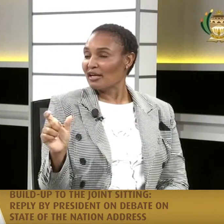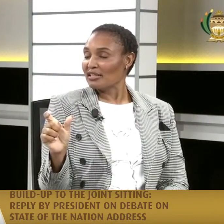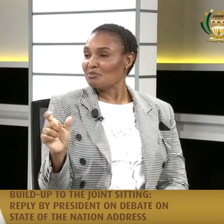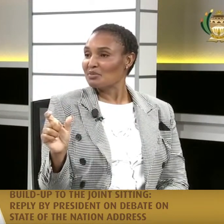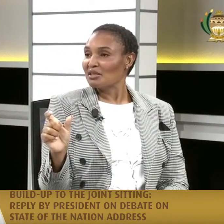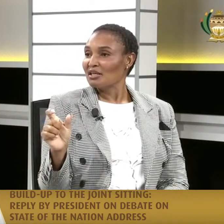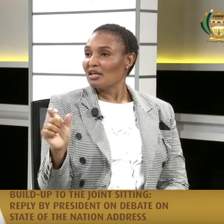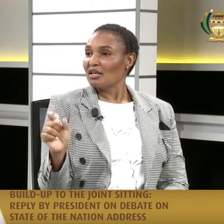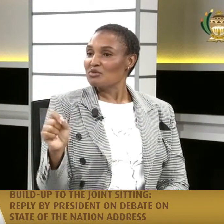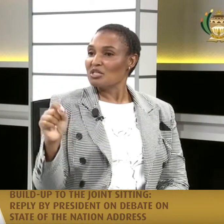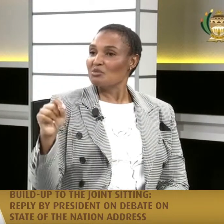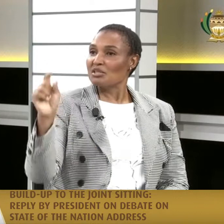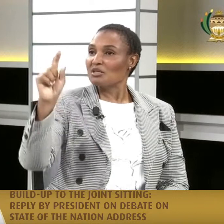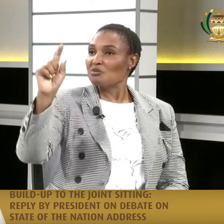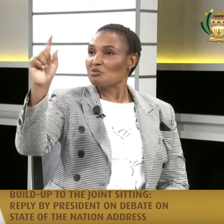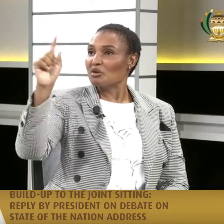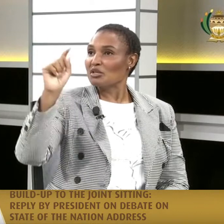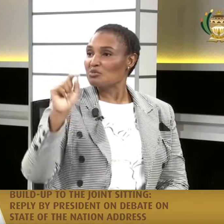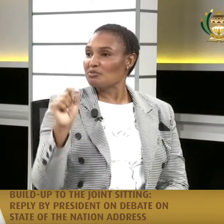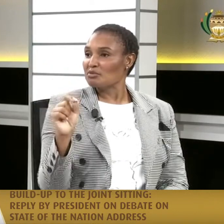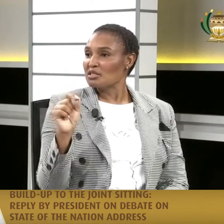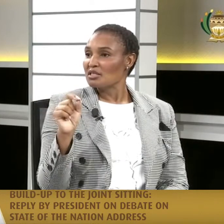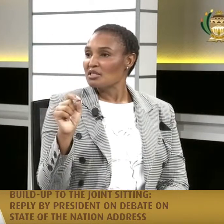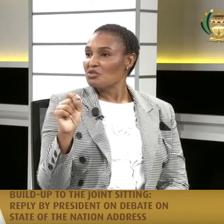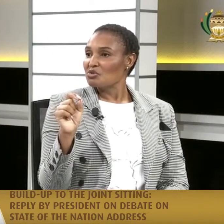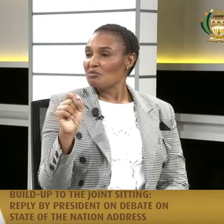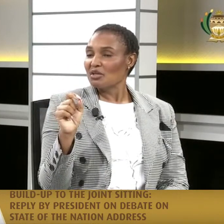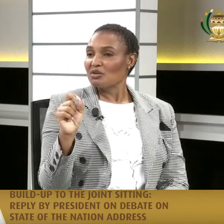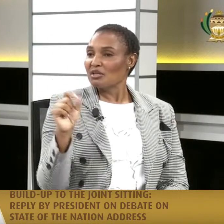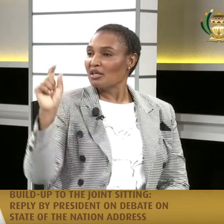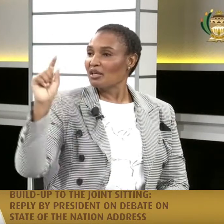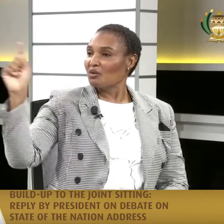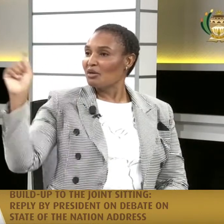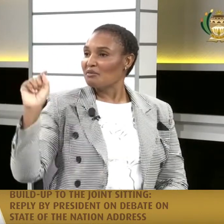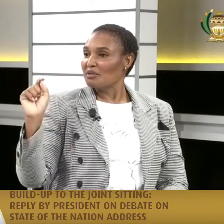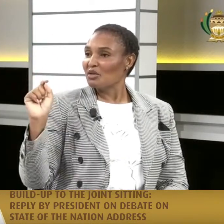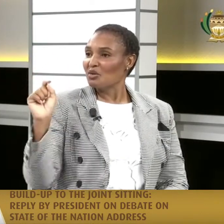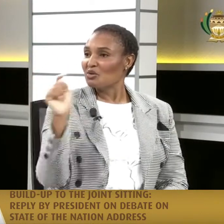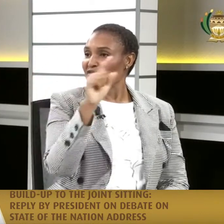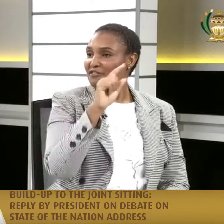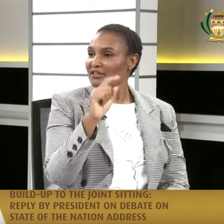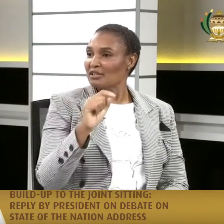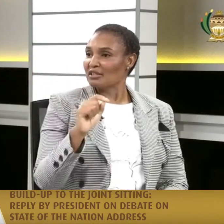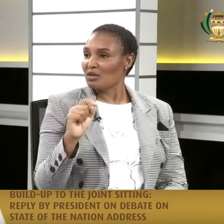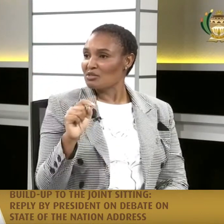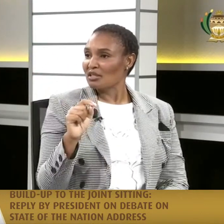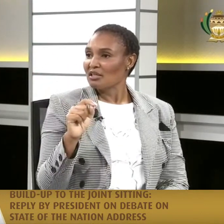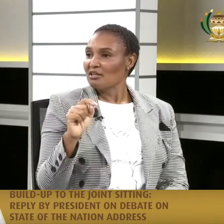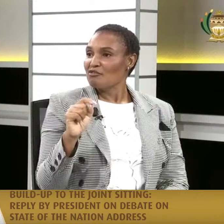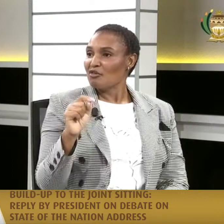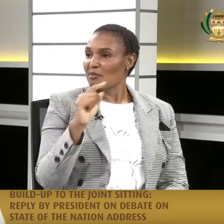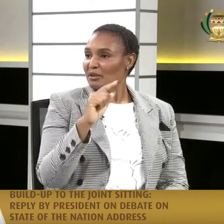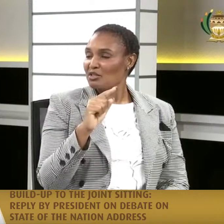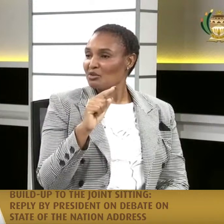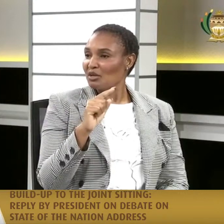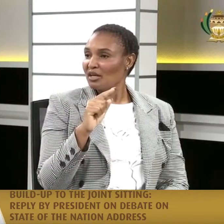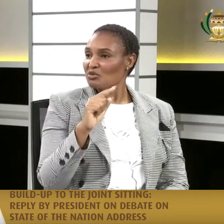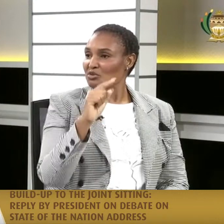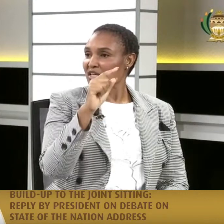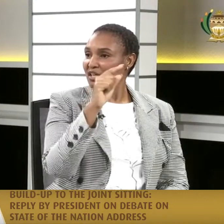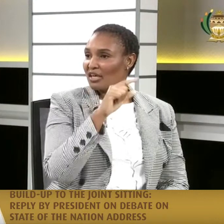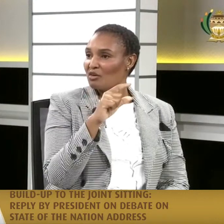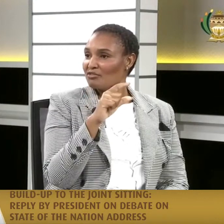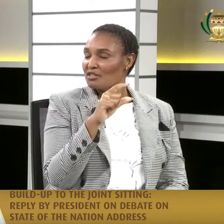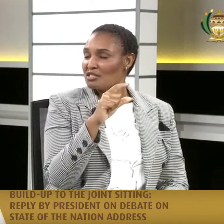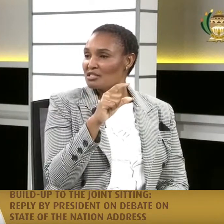an IDP and you say, we think we'd want to put 2 million there or 1 million or 500,000 for a particular